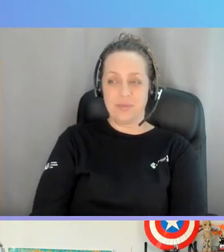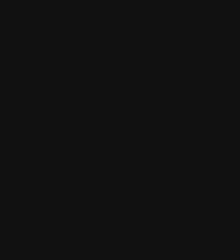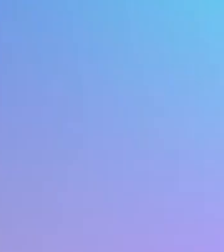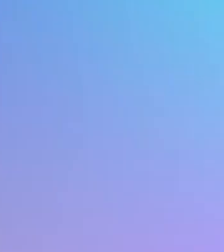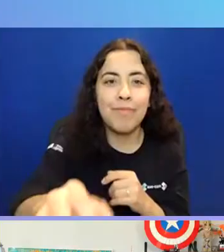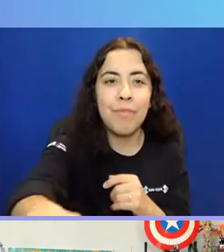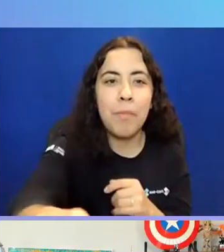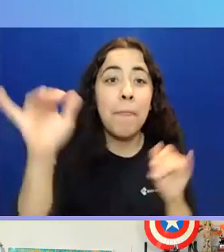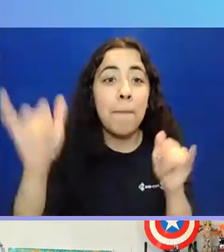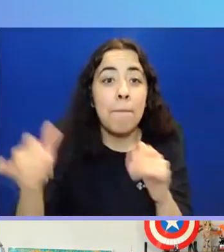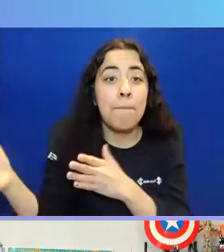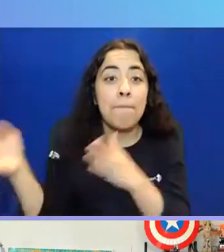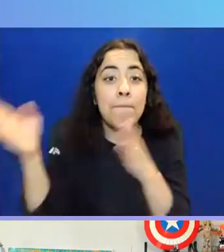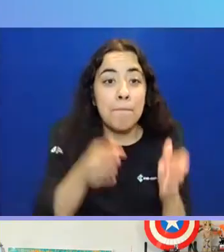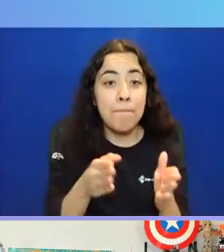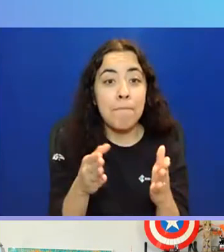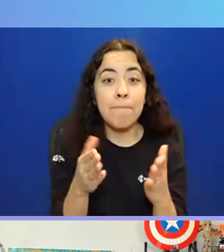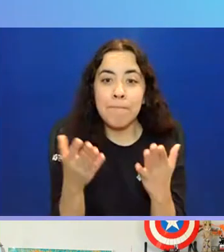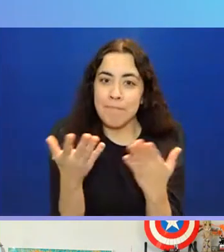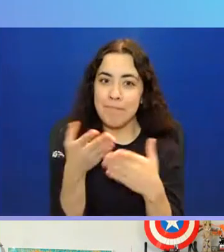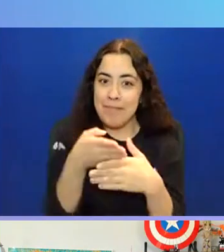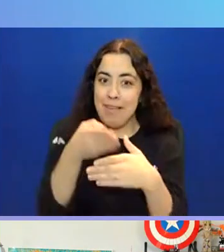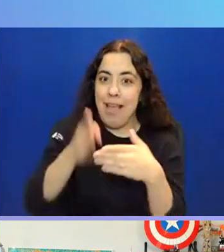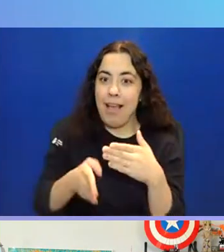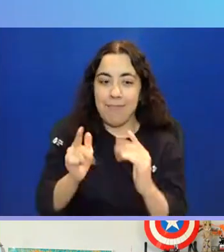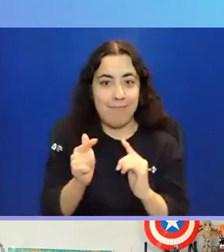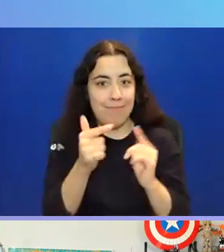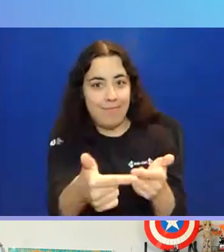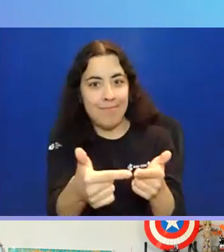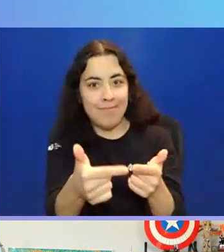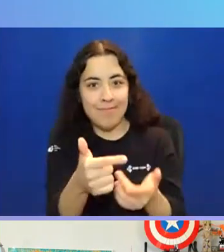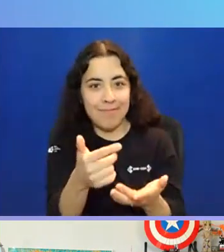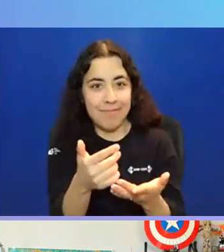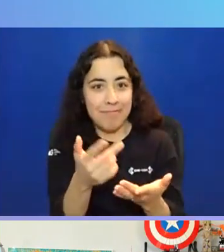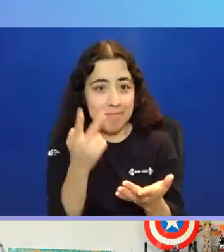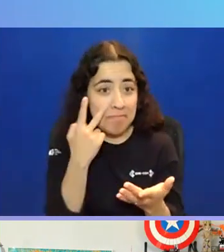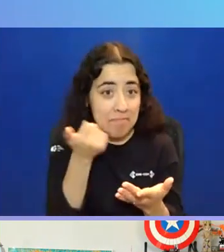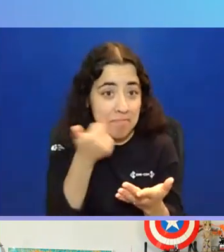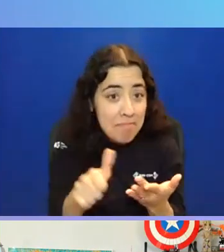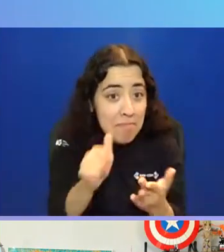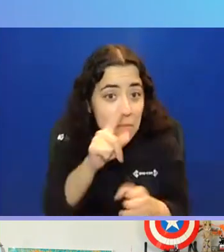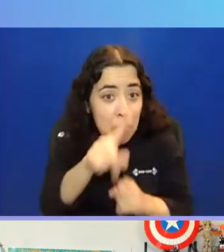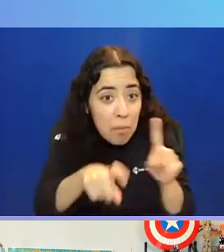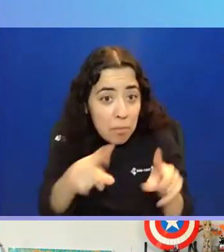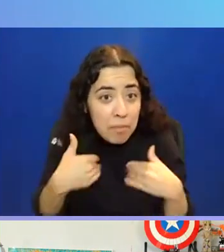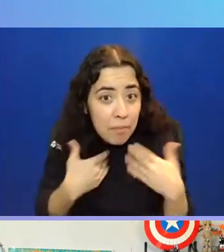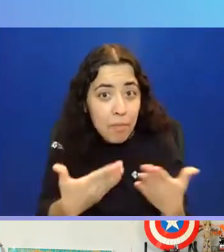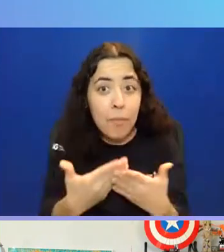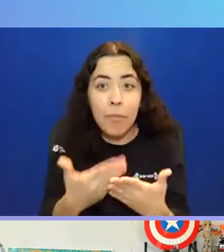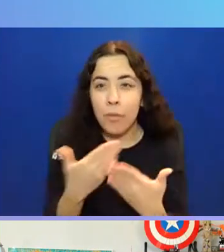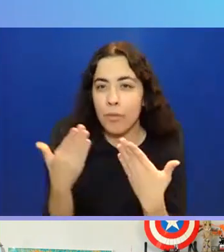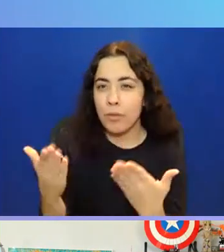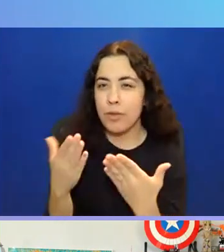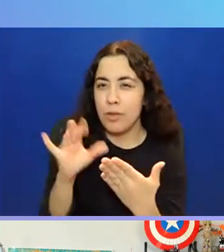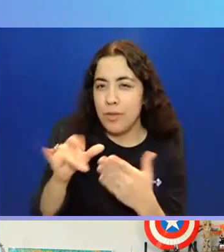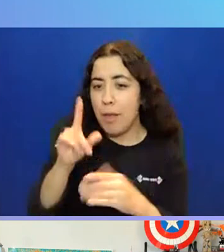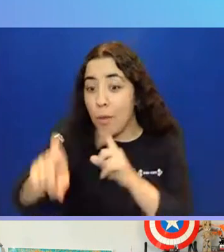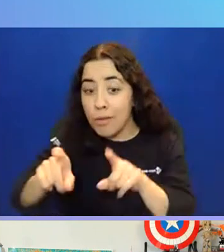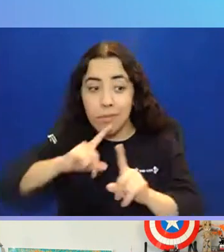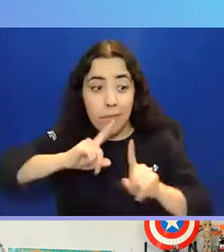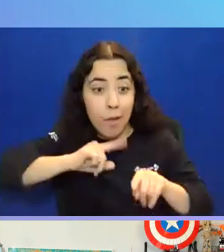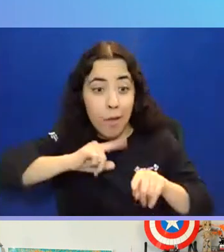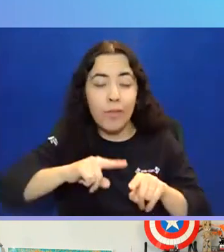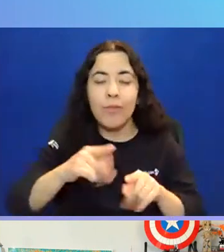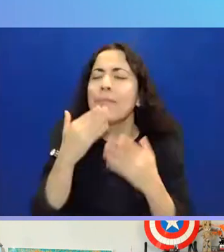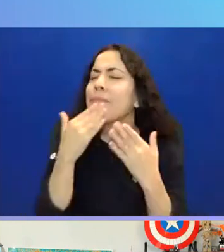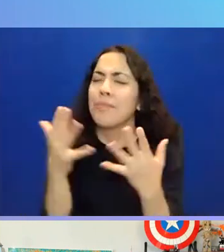That brings me to the end where I'm going to hand it back to Andrea and see if we got any questions. But before we do, thank you very much. I hope